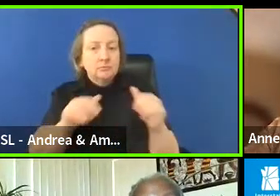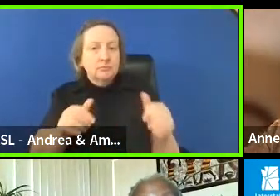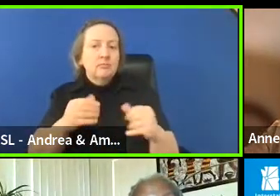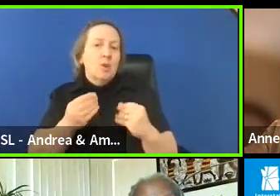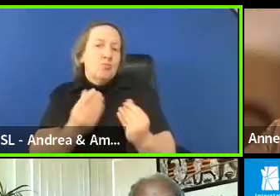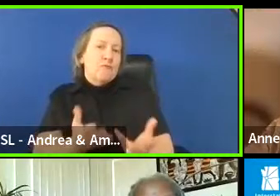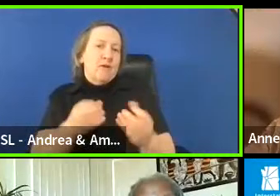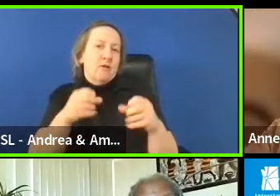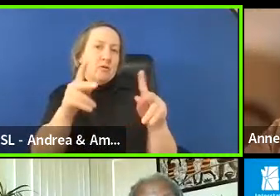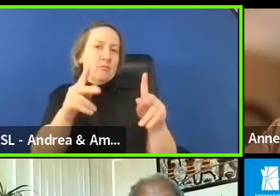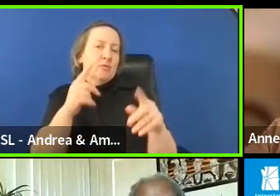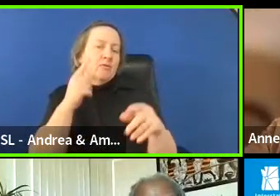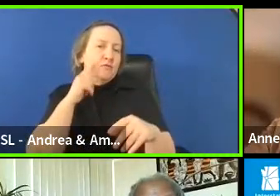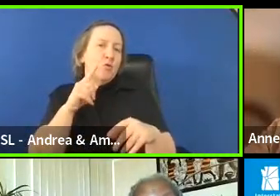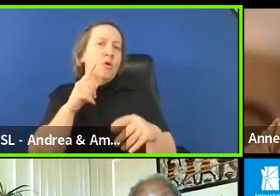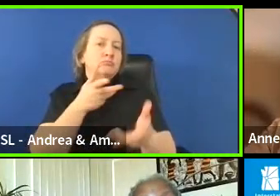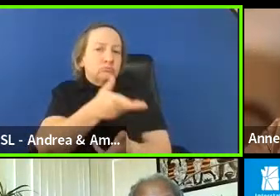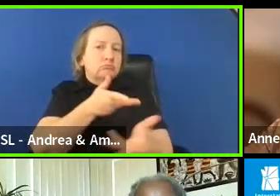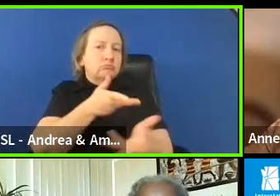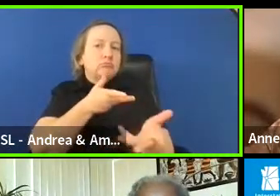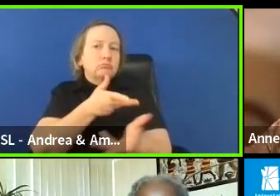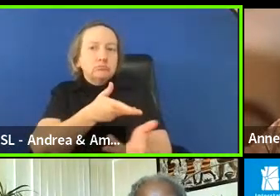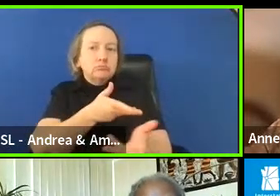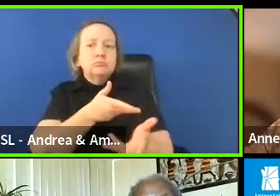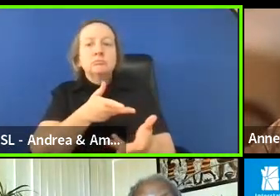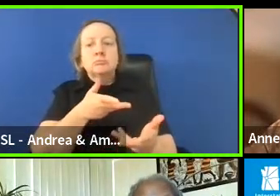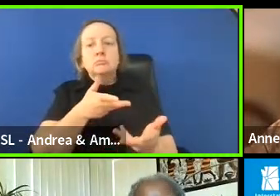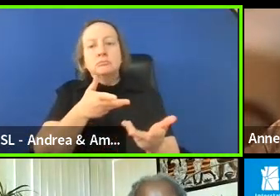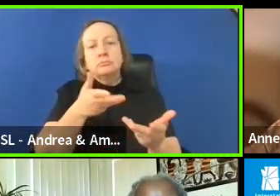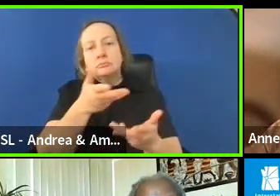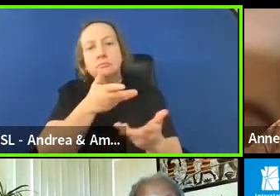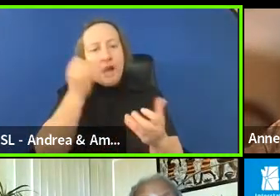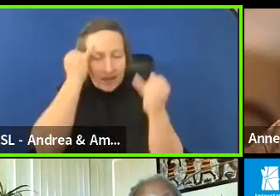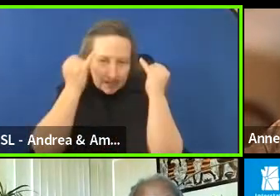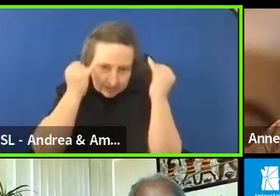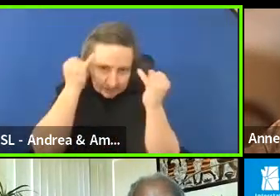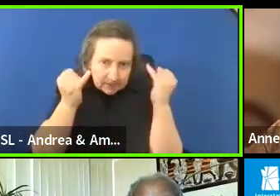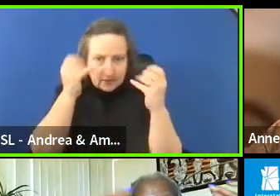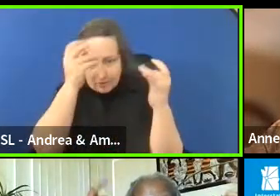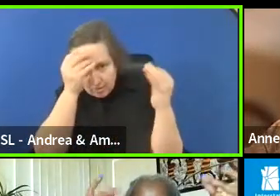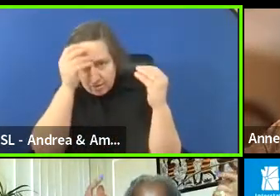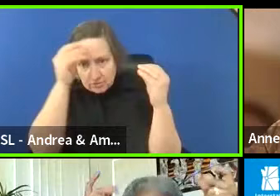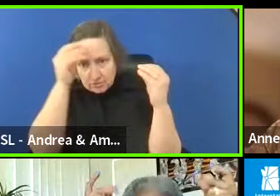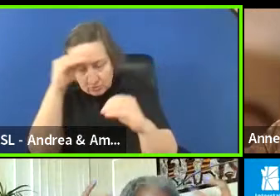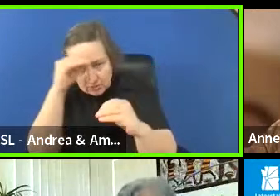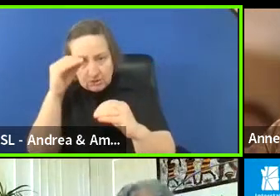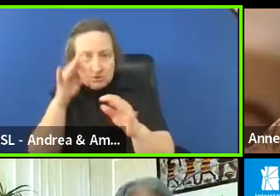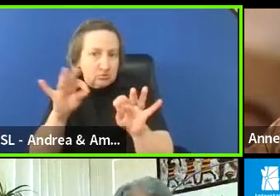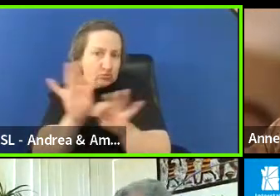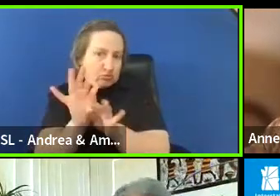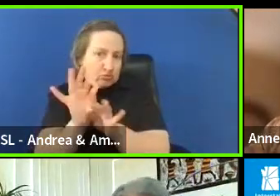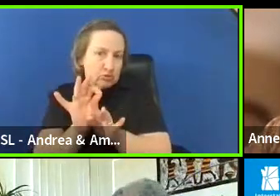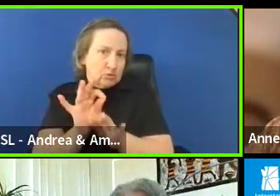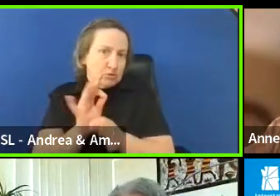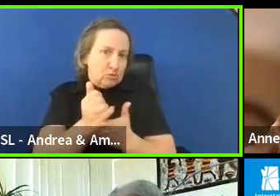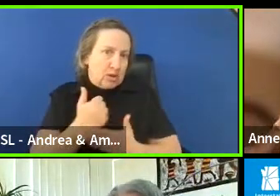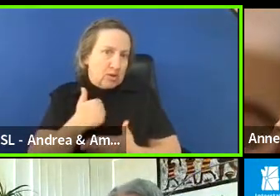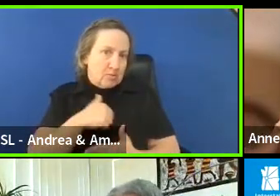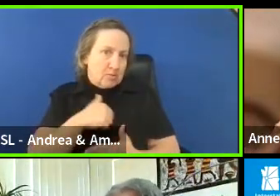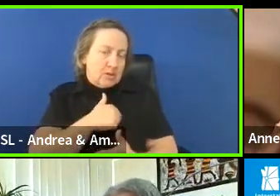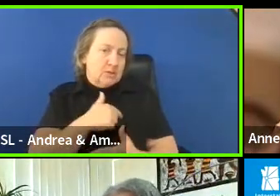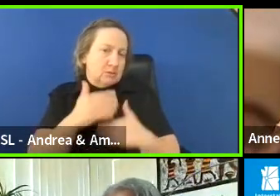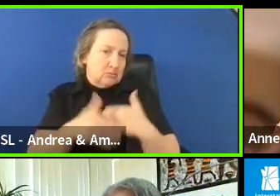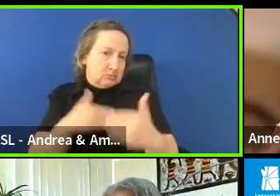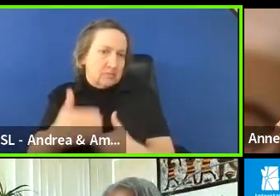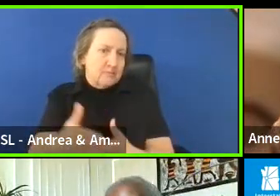the opportunity for the interface and exchange of ideas, thoughts, and opinions that are critical to help us to move forward.